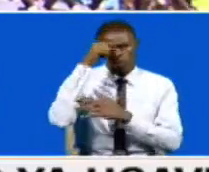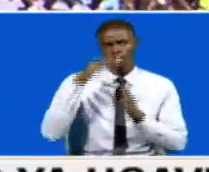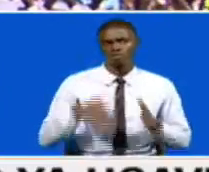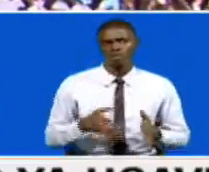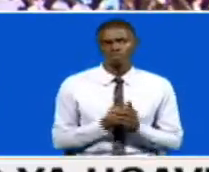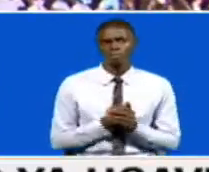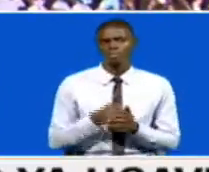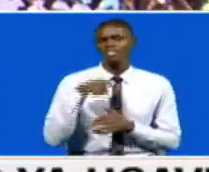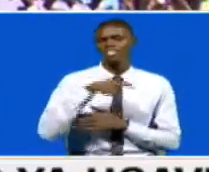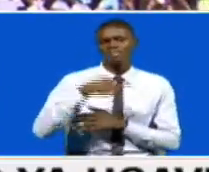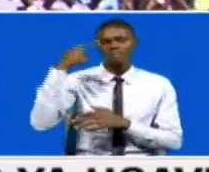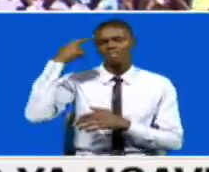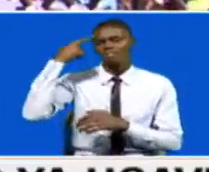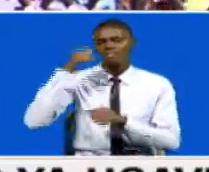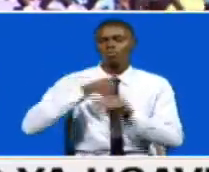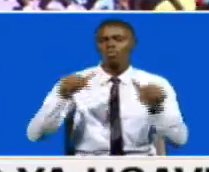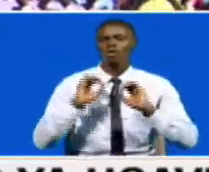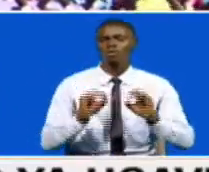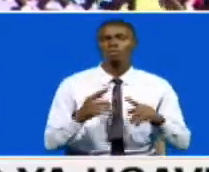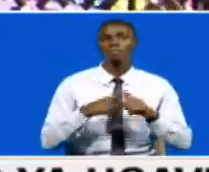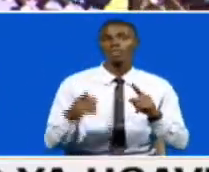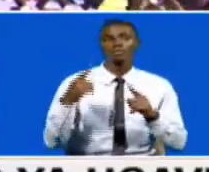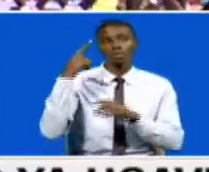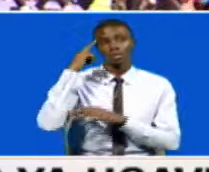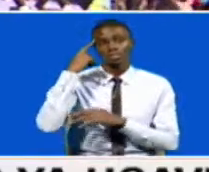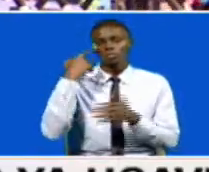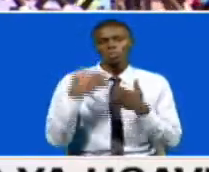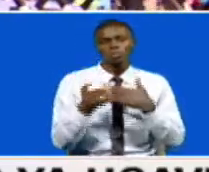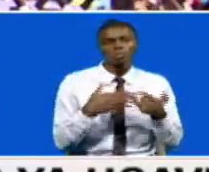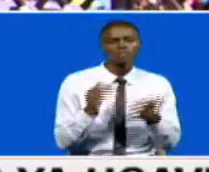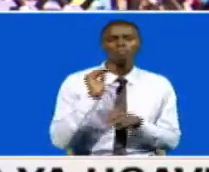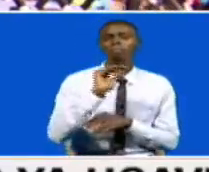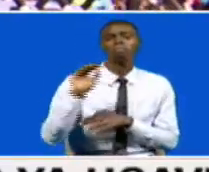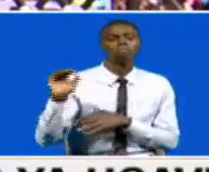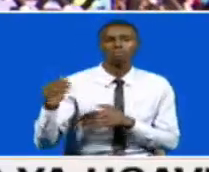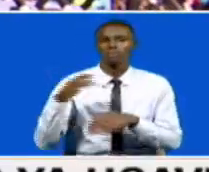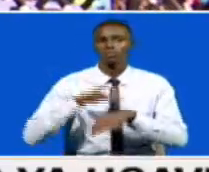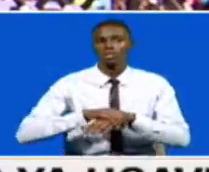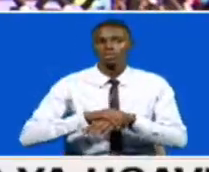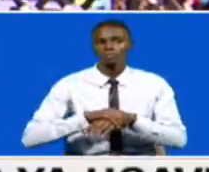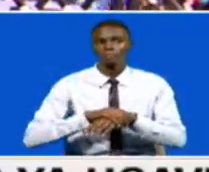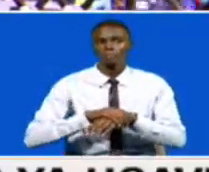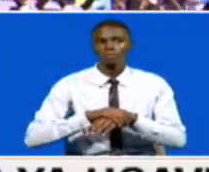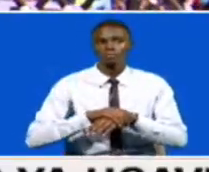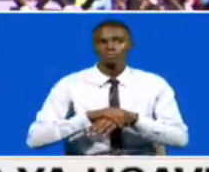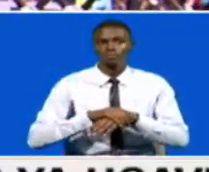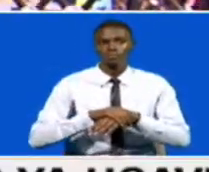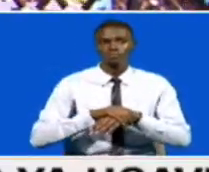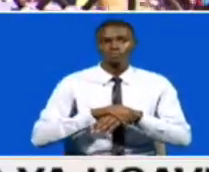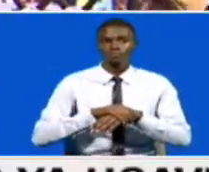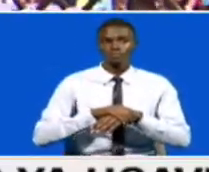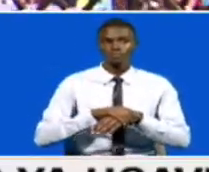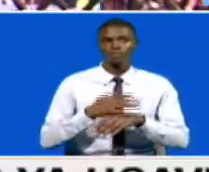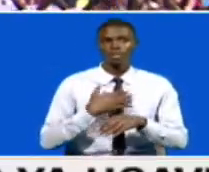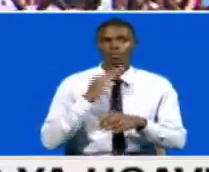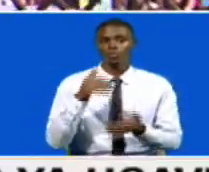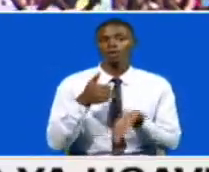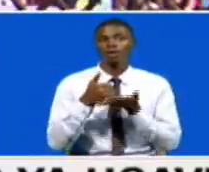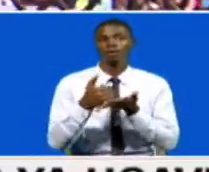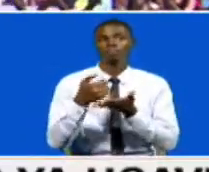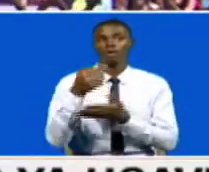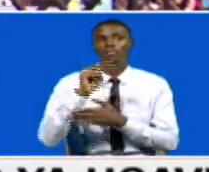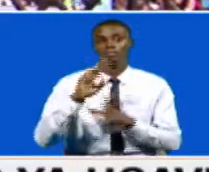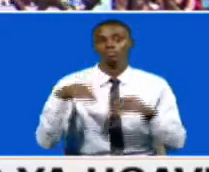they are not being irrational. I think they are just asking for what they think they warrant to get, and what they think will be will enable them to be able